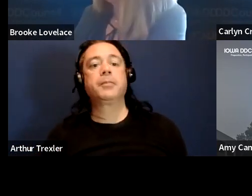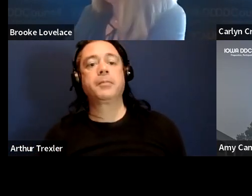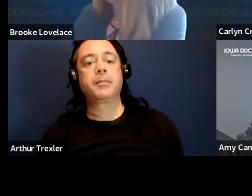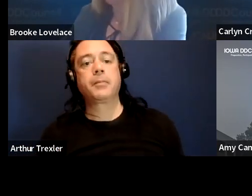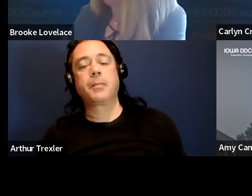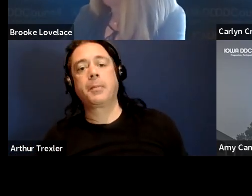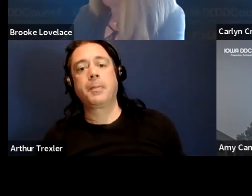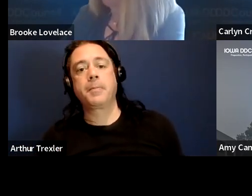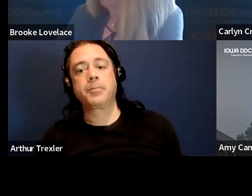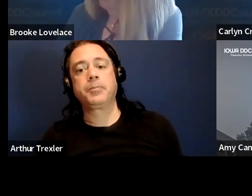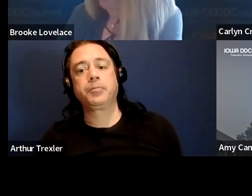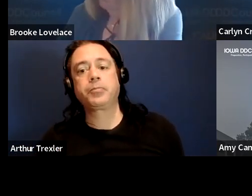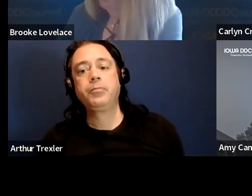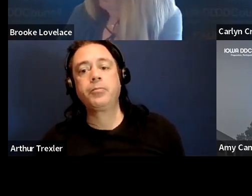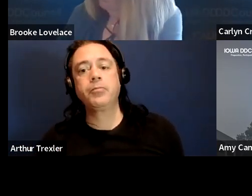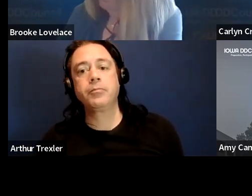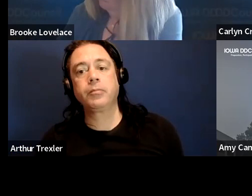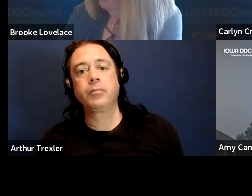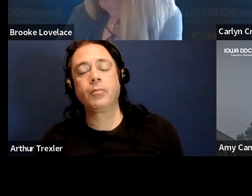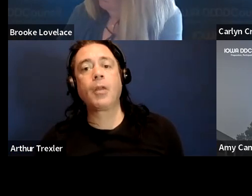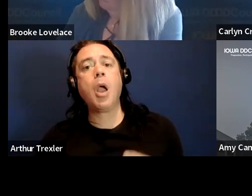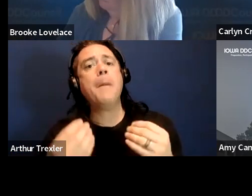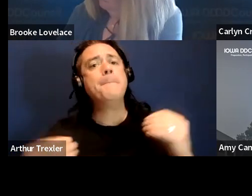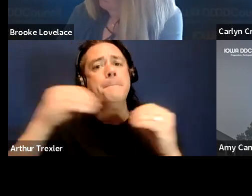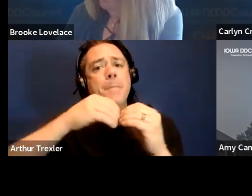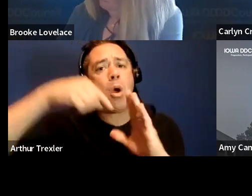A more detailed